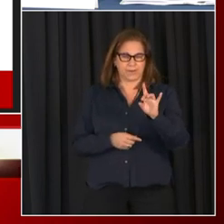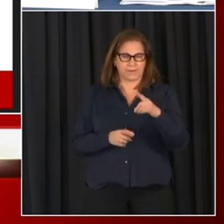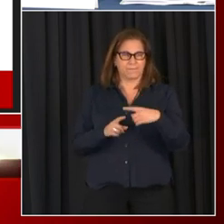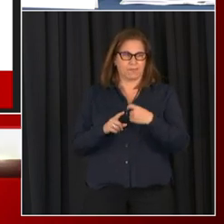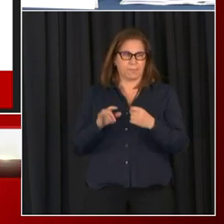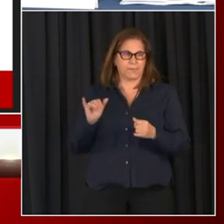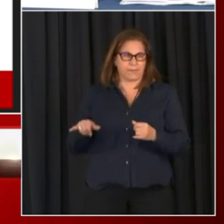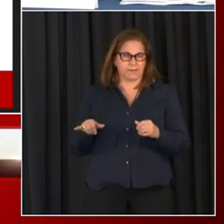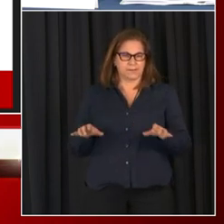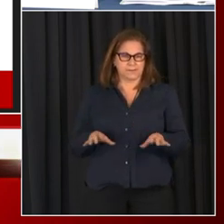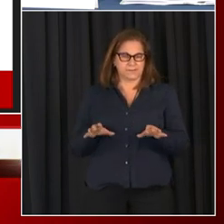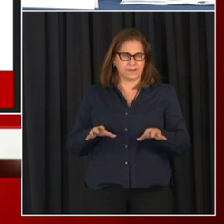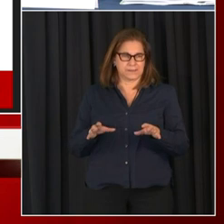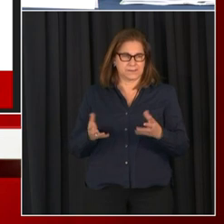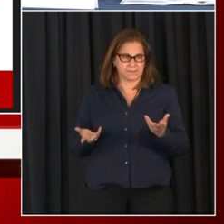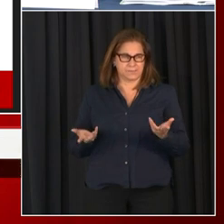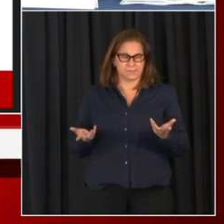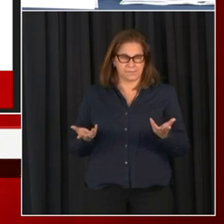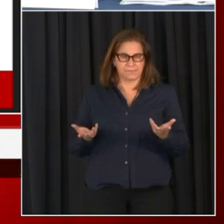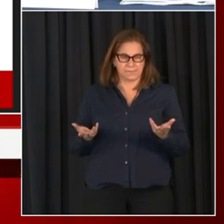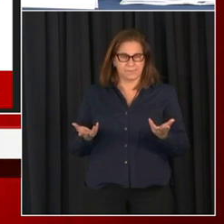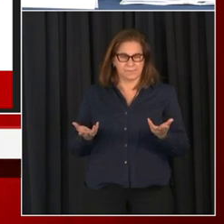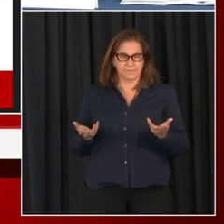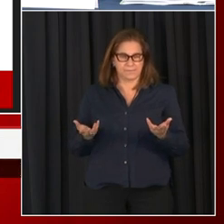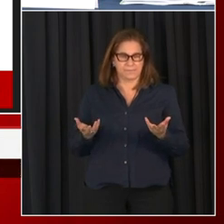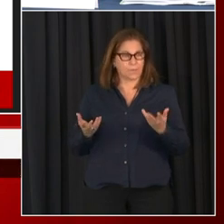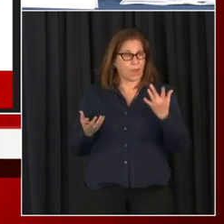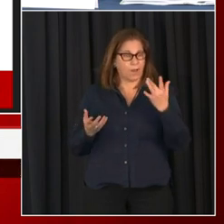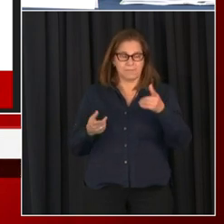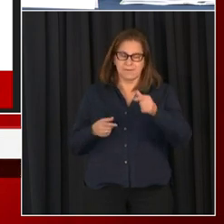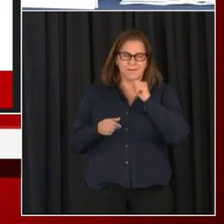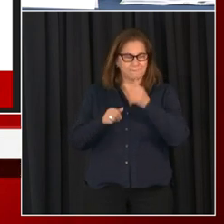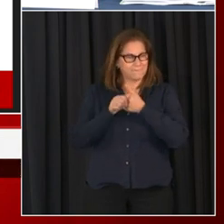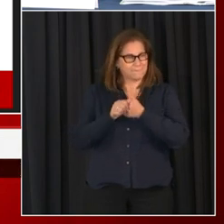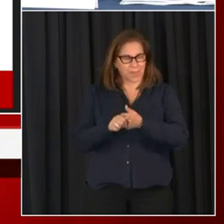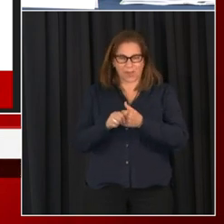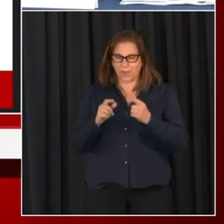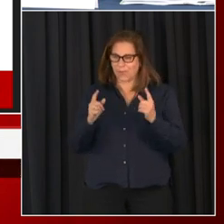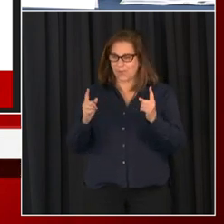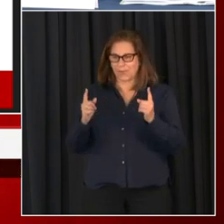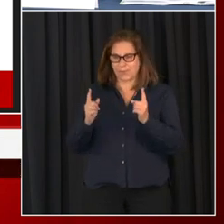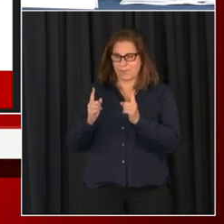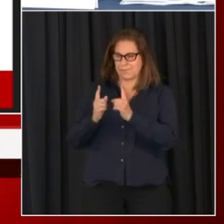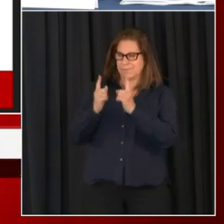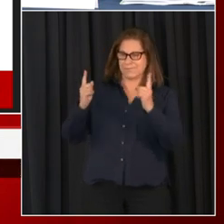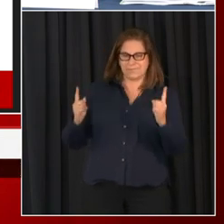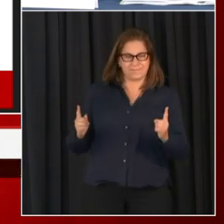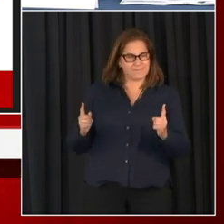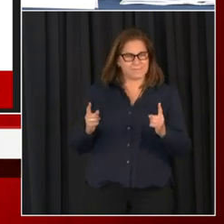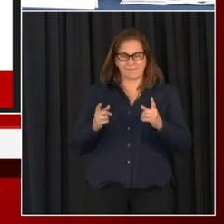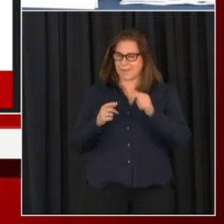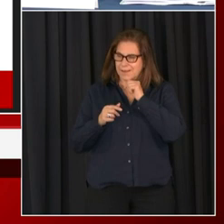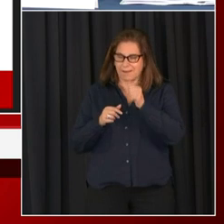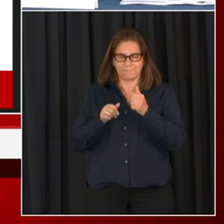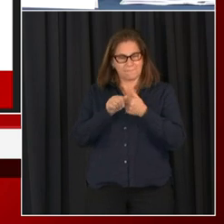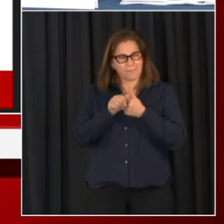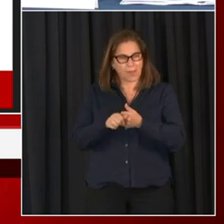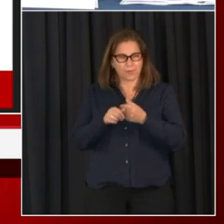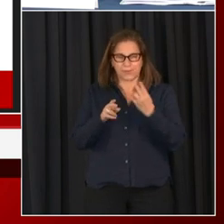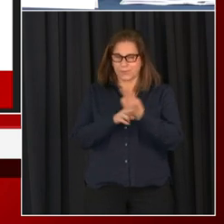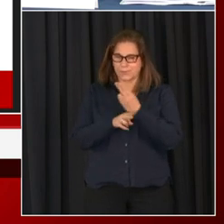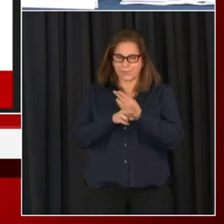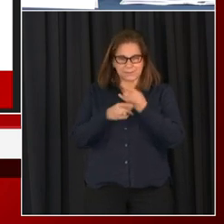distancing recommendations, such as keeping 6 feet of distance or wearing a mask. This was regardless as to whether or not